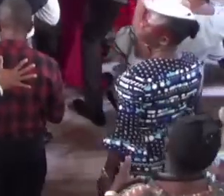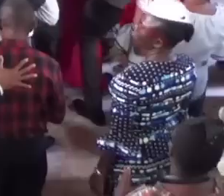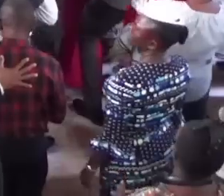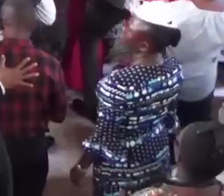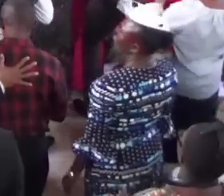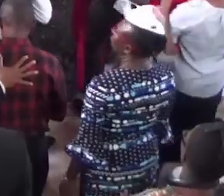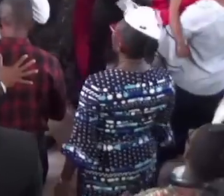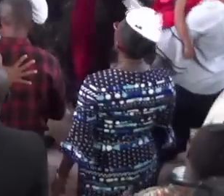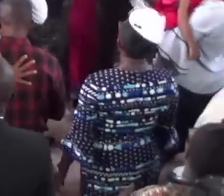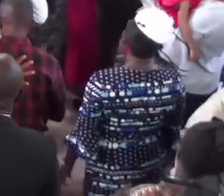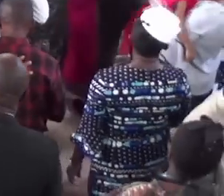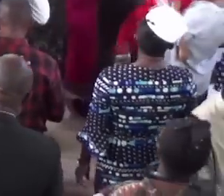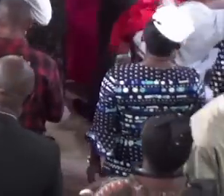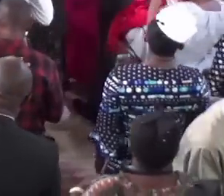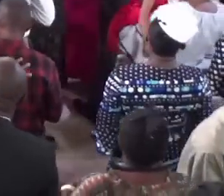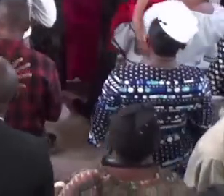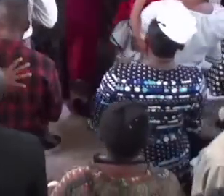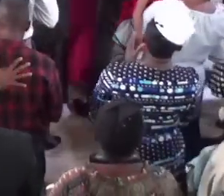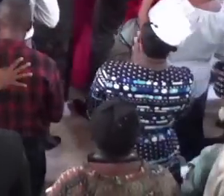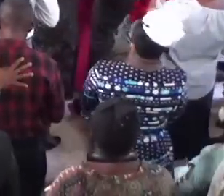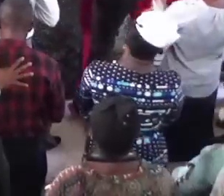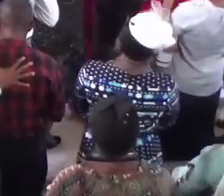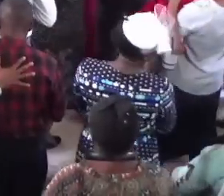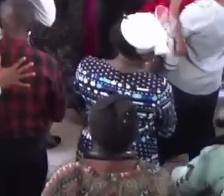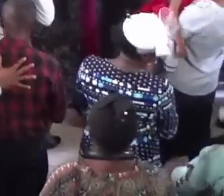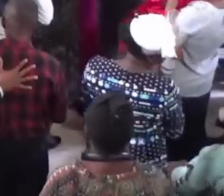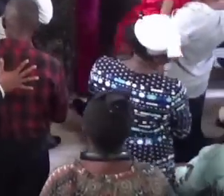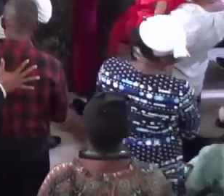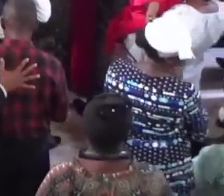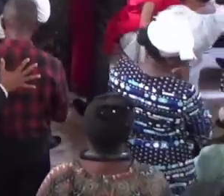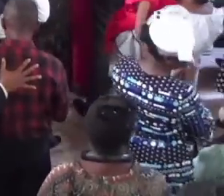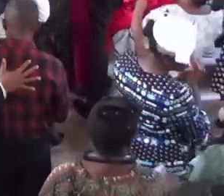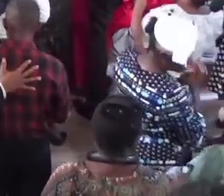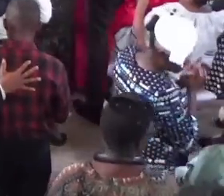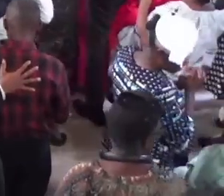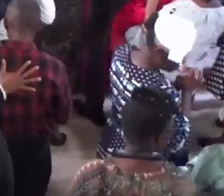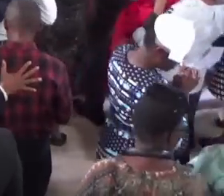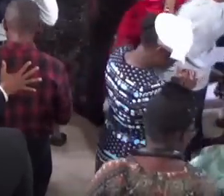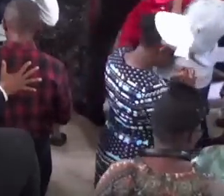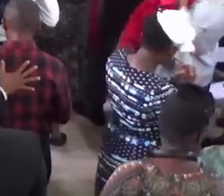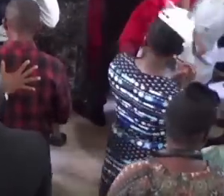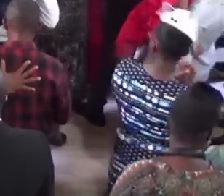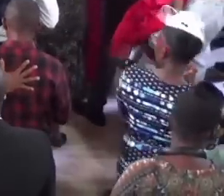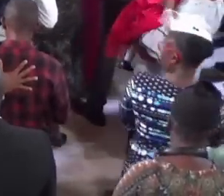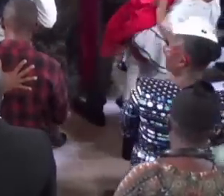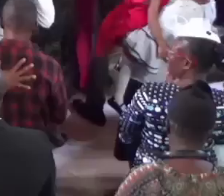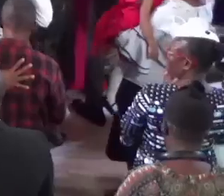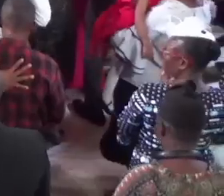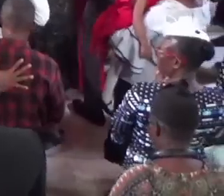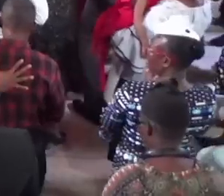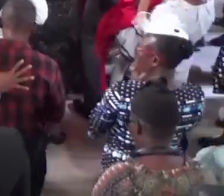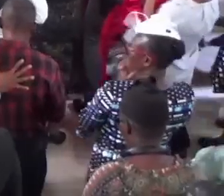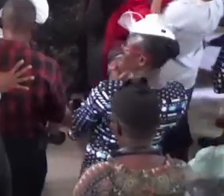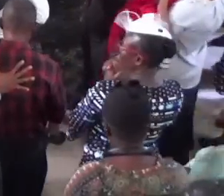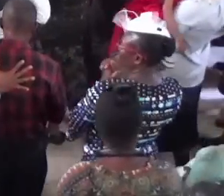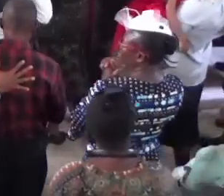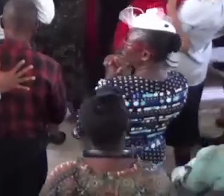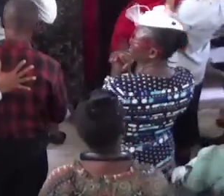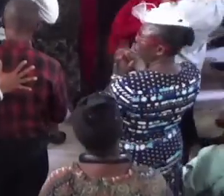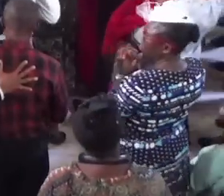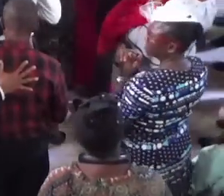No more chains holding me. Oh. My soul is resting. My soul